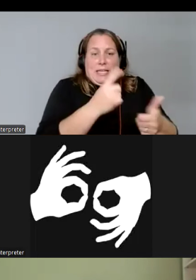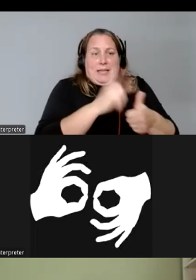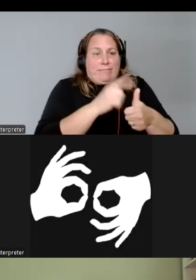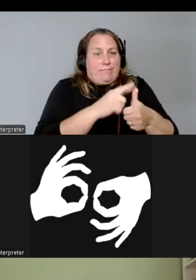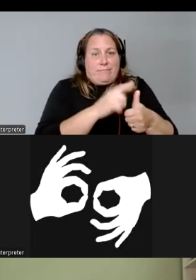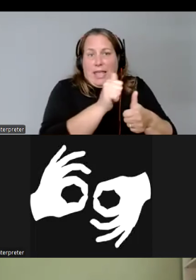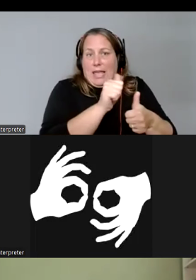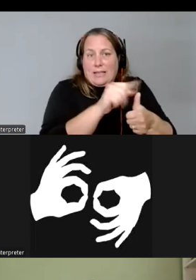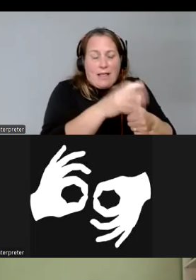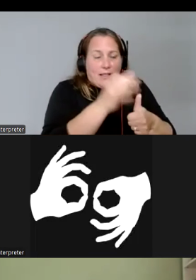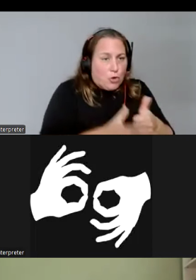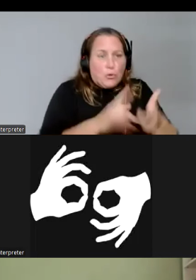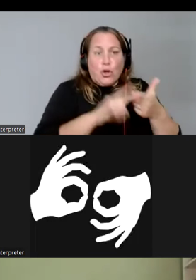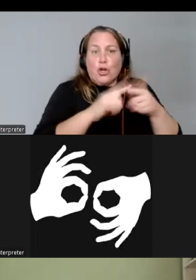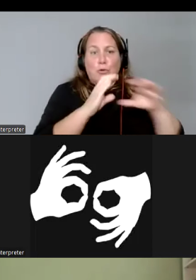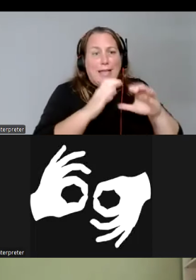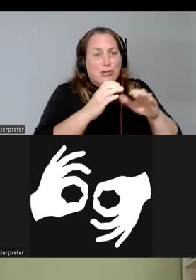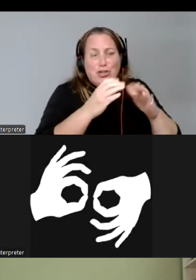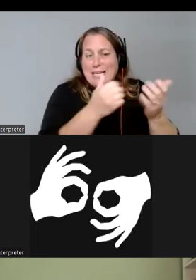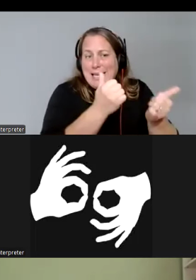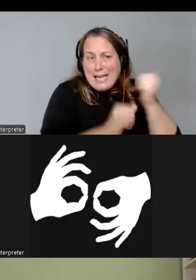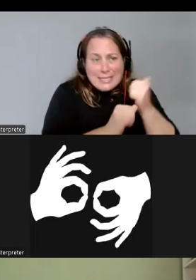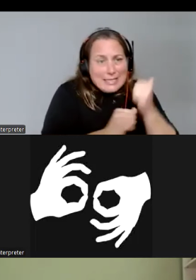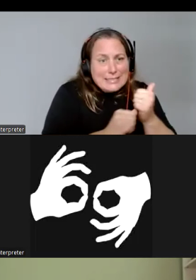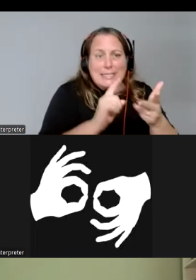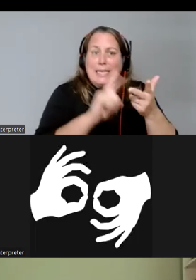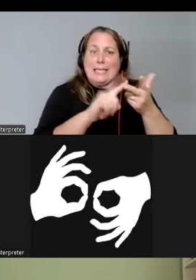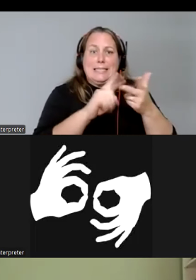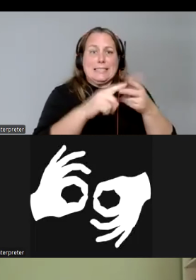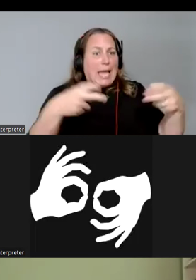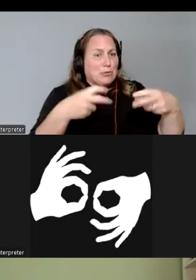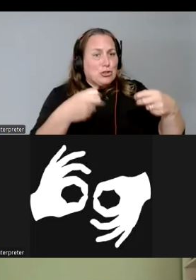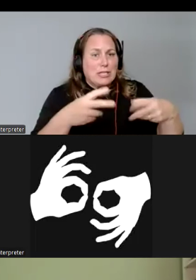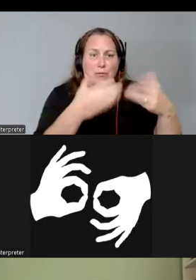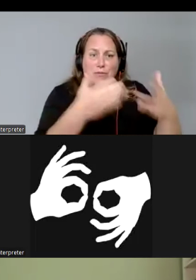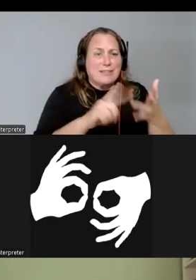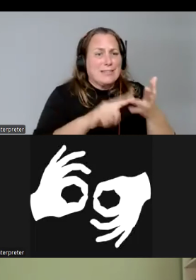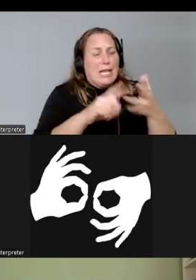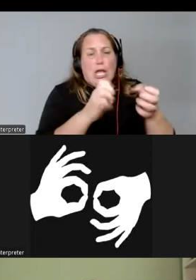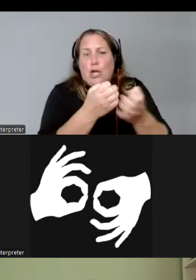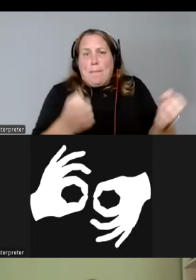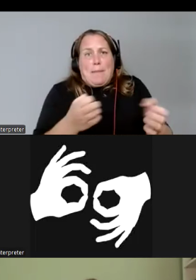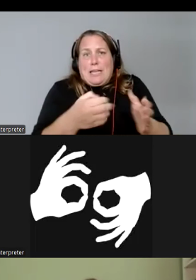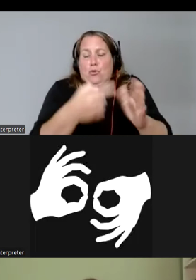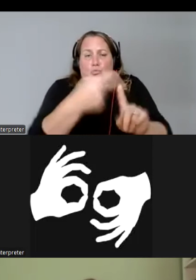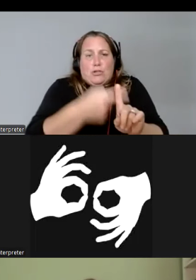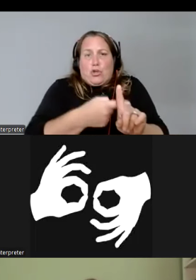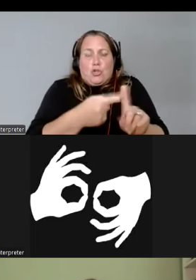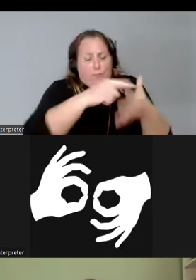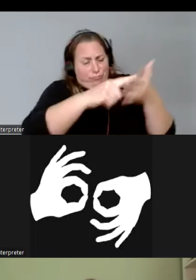communications assistant, attendant care, support workers, and equipment rentals, and so on. I want